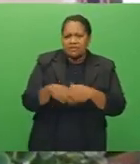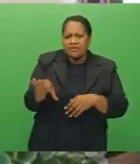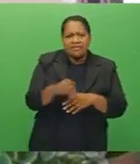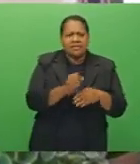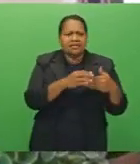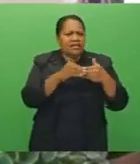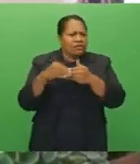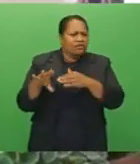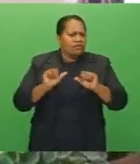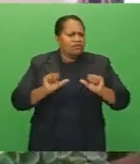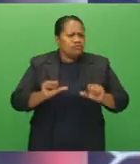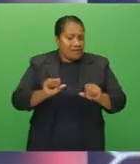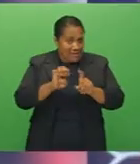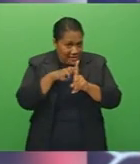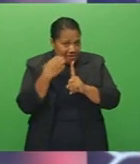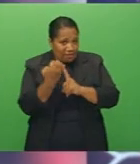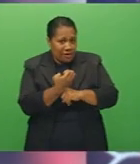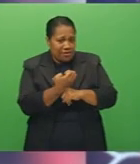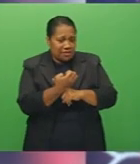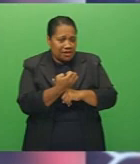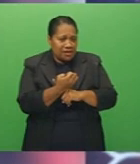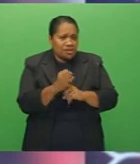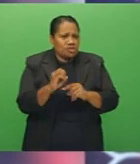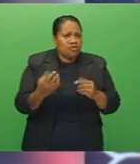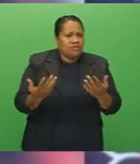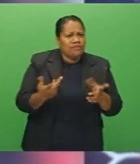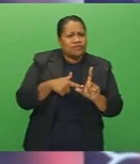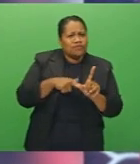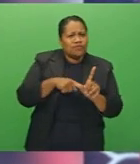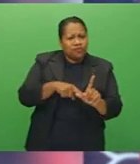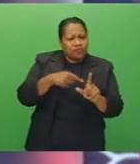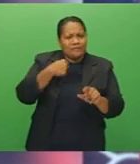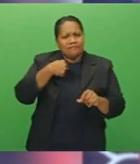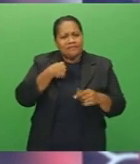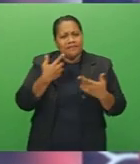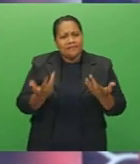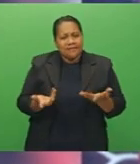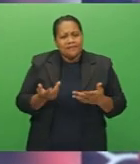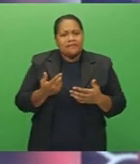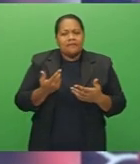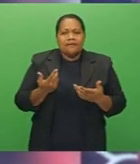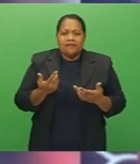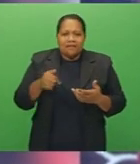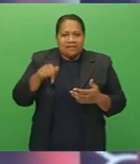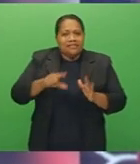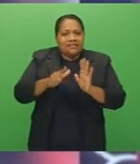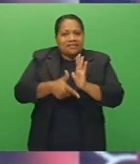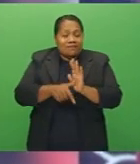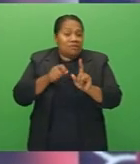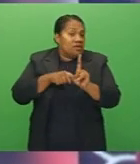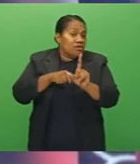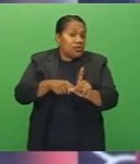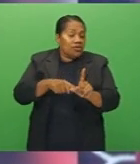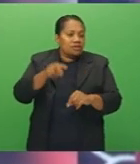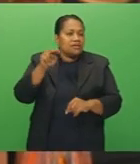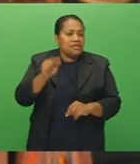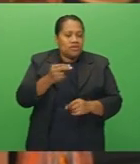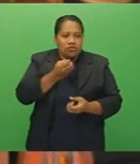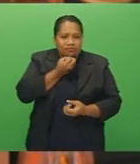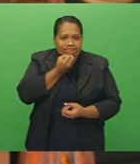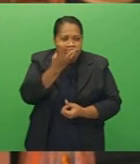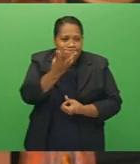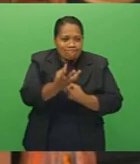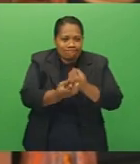protecting the environment. So to the youth, I really think this is a time that the youth need to speak up. I